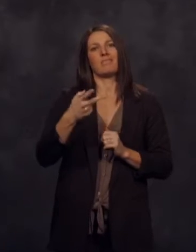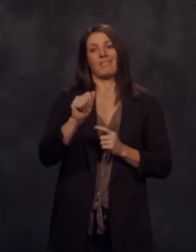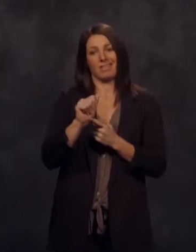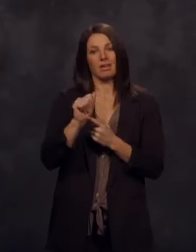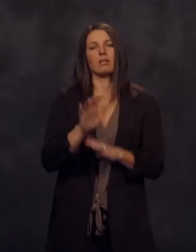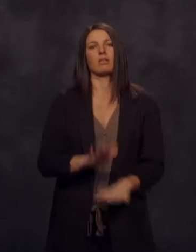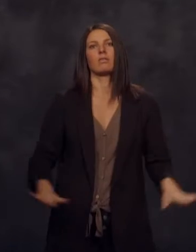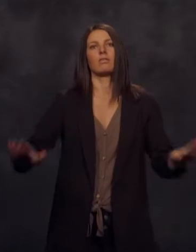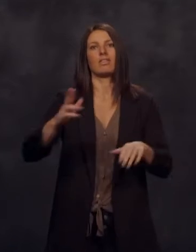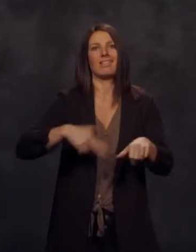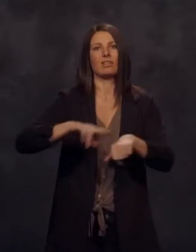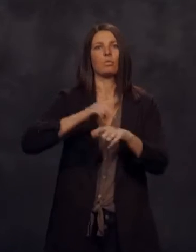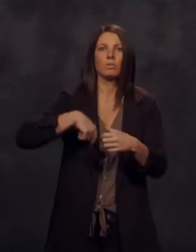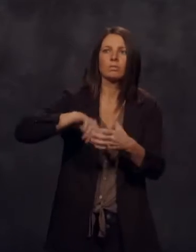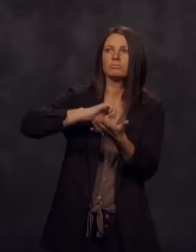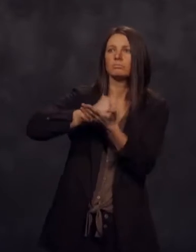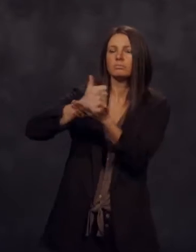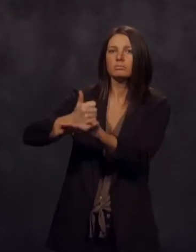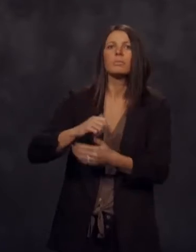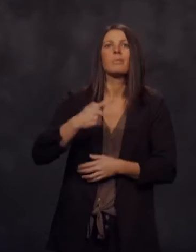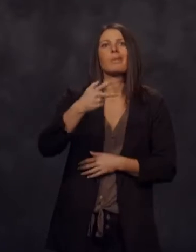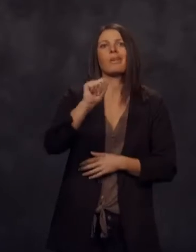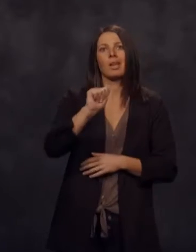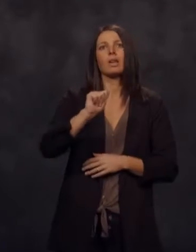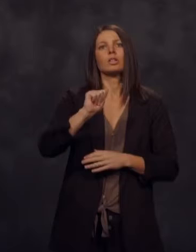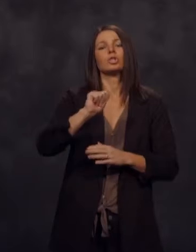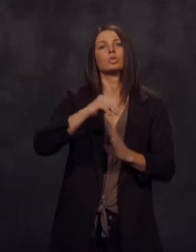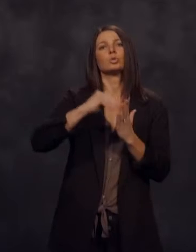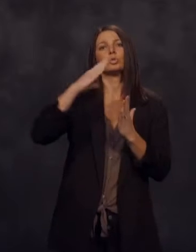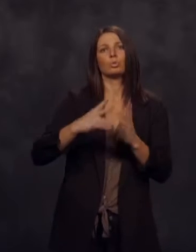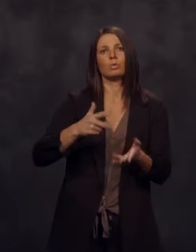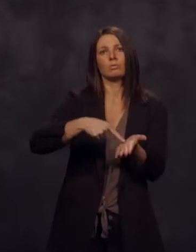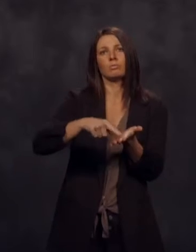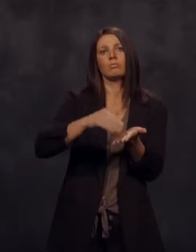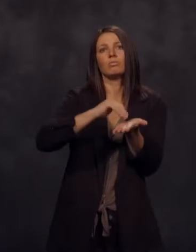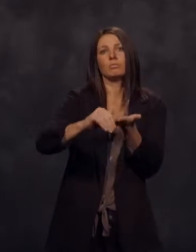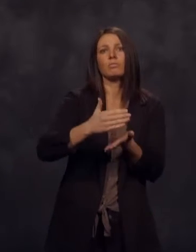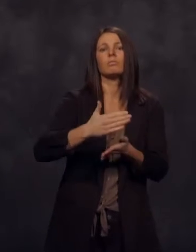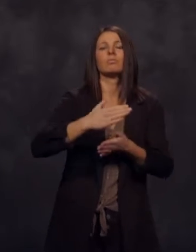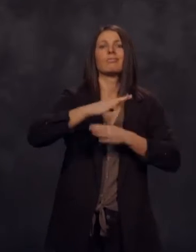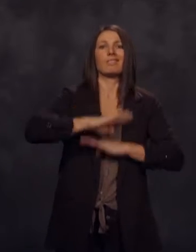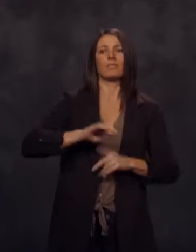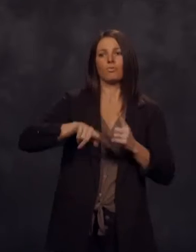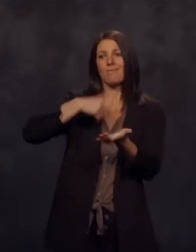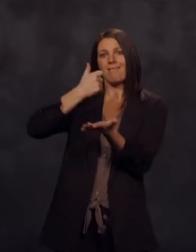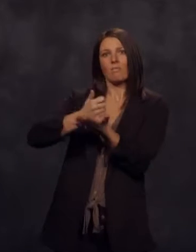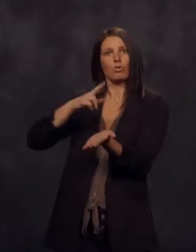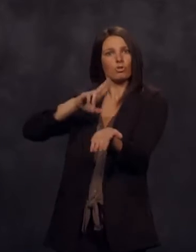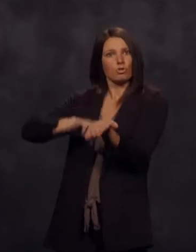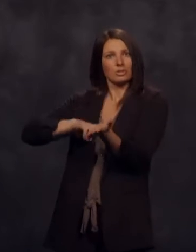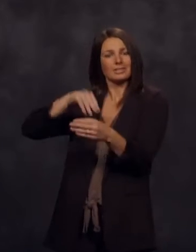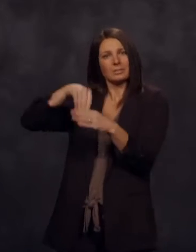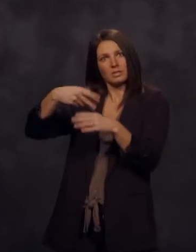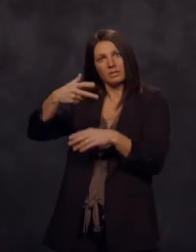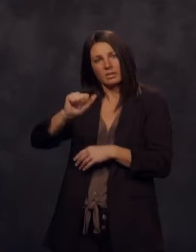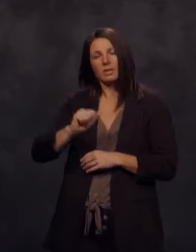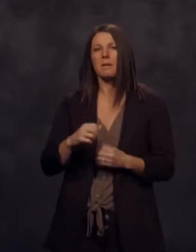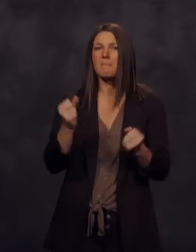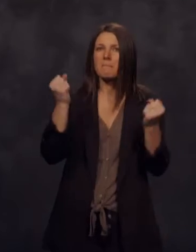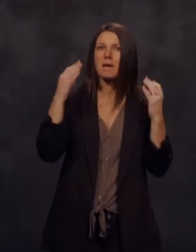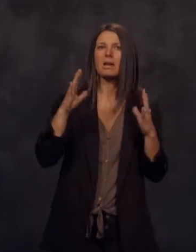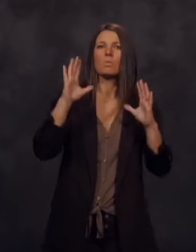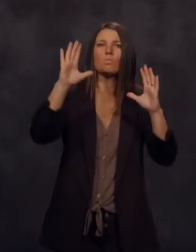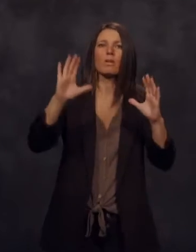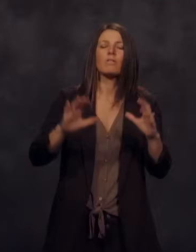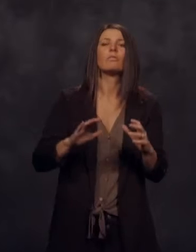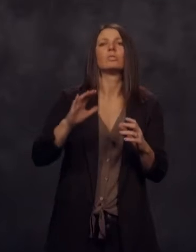this. The PA Student Loan Relief for Nurses Program was established to help nurses in Pennsylvania. Many heroic nurses in